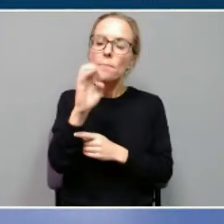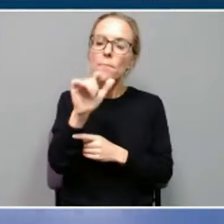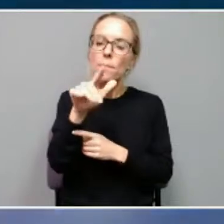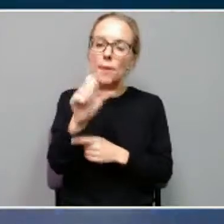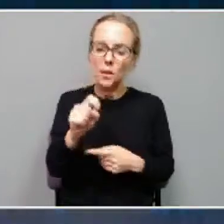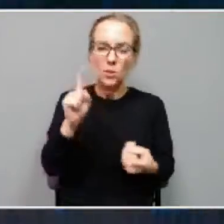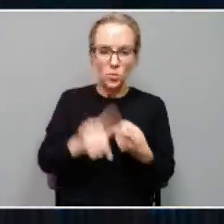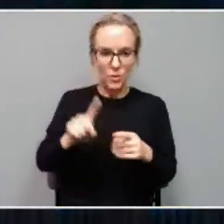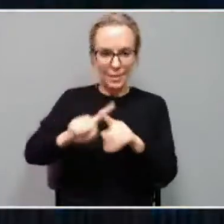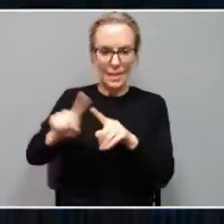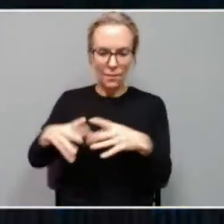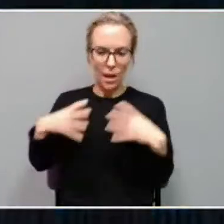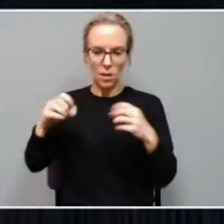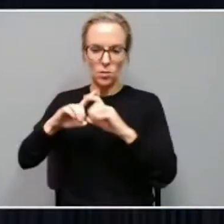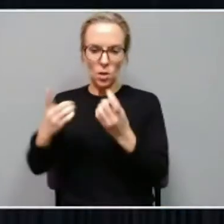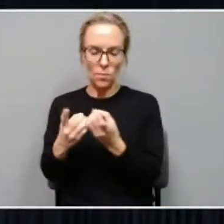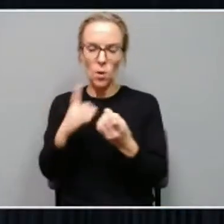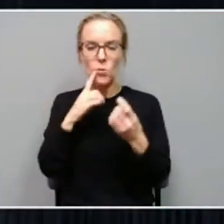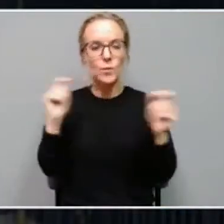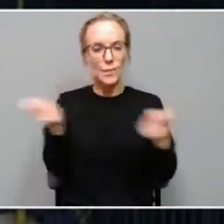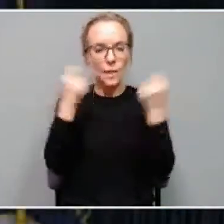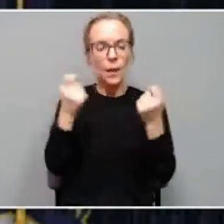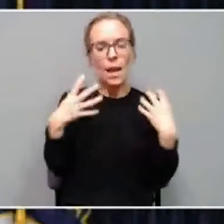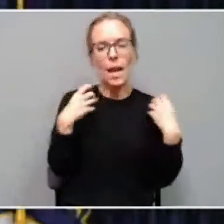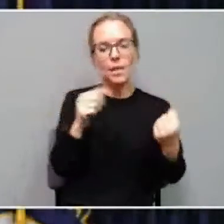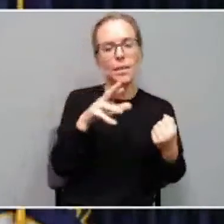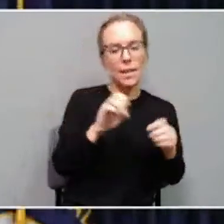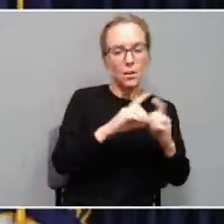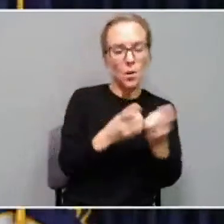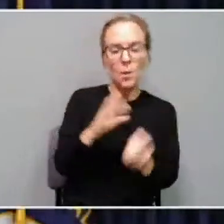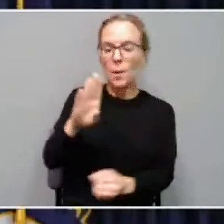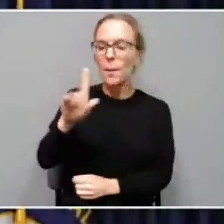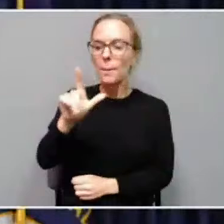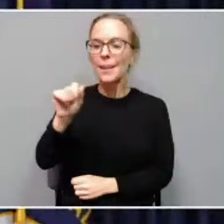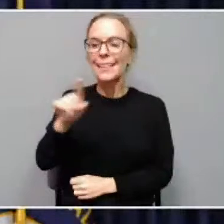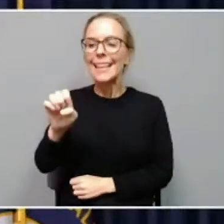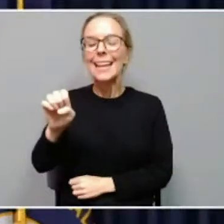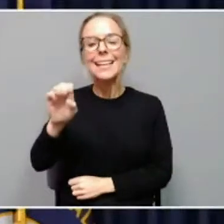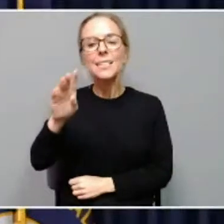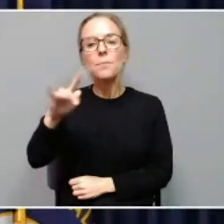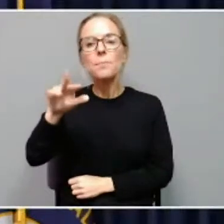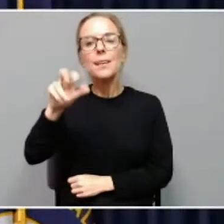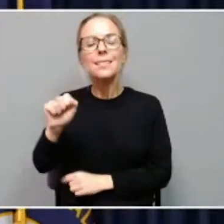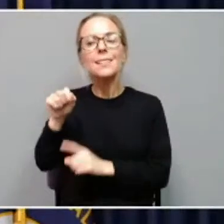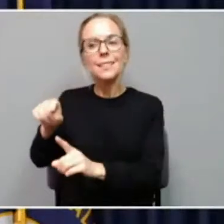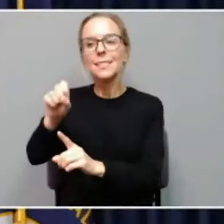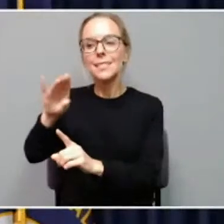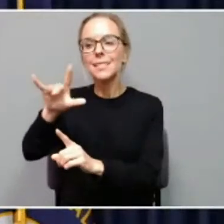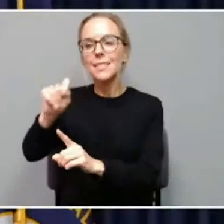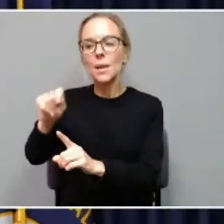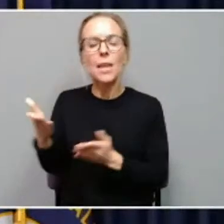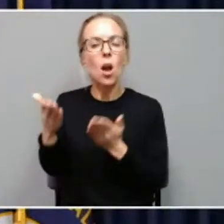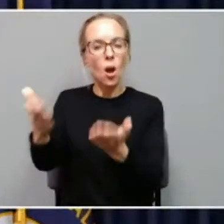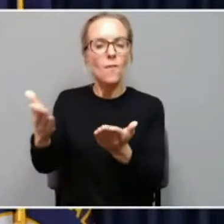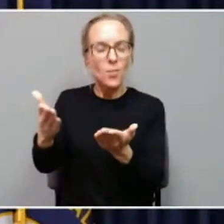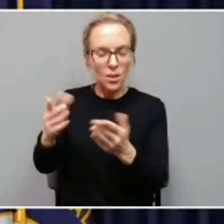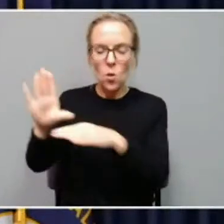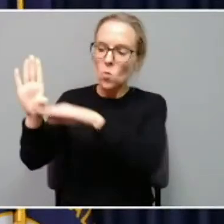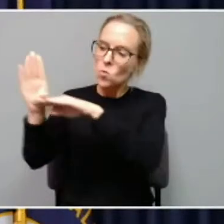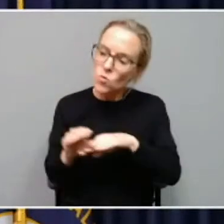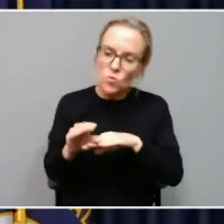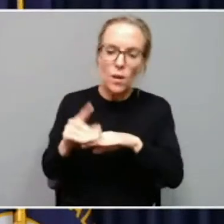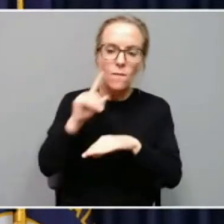celebrate Healthcare Heroes Week. Blaze Pizza at the Summit at Fritz Farm was offering major discounts for